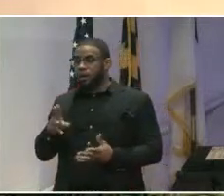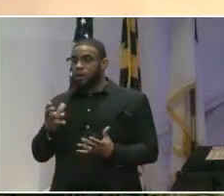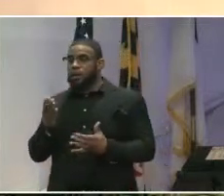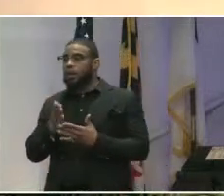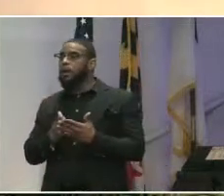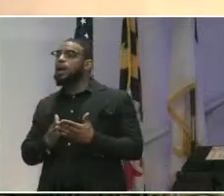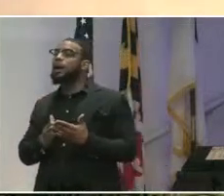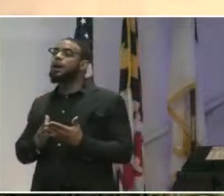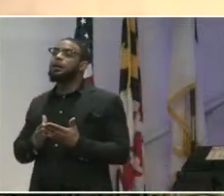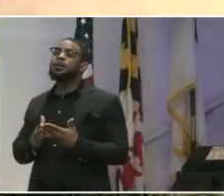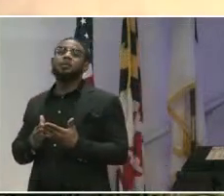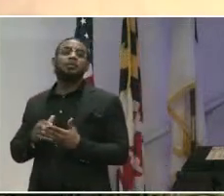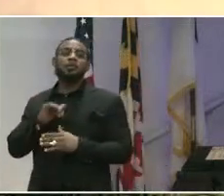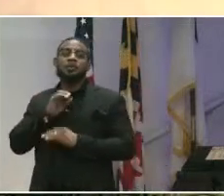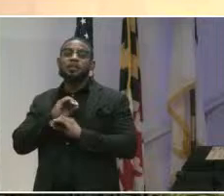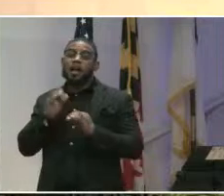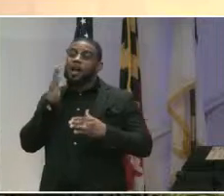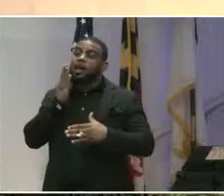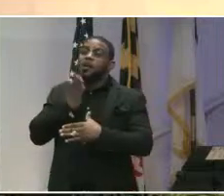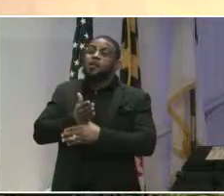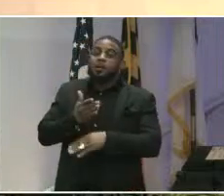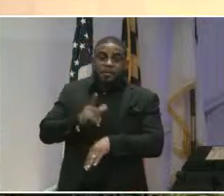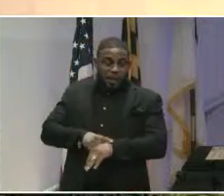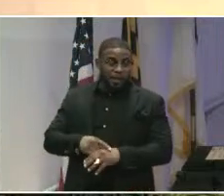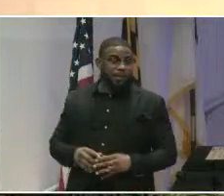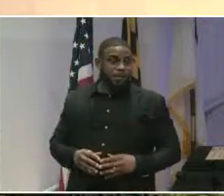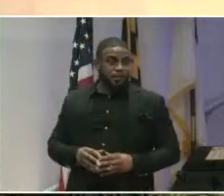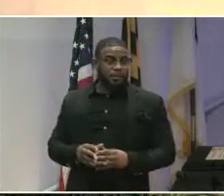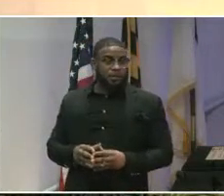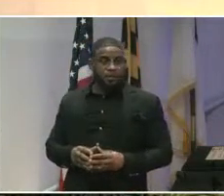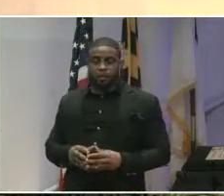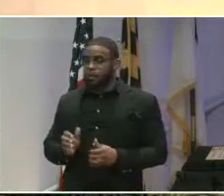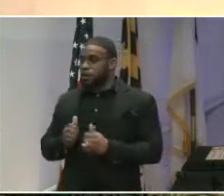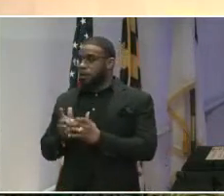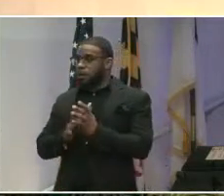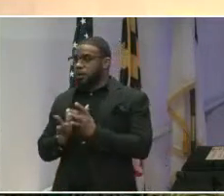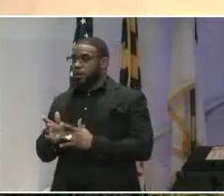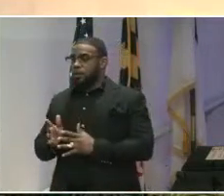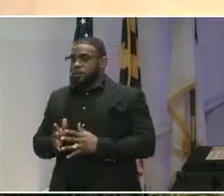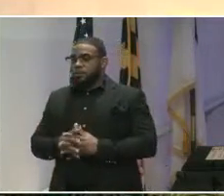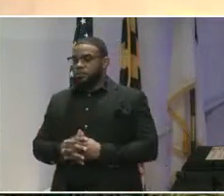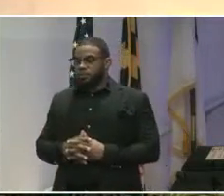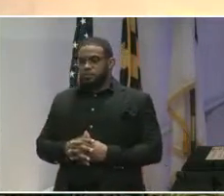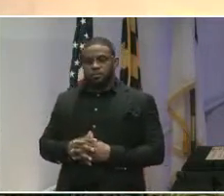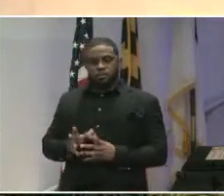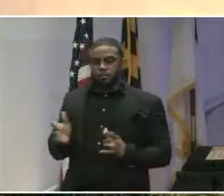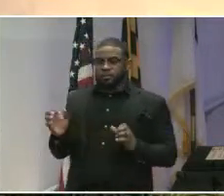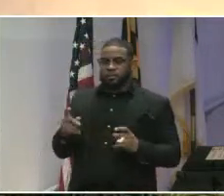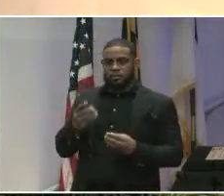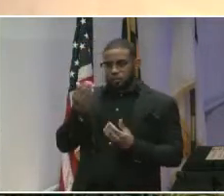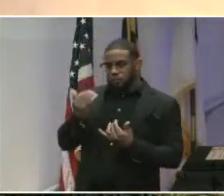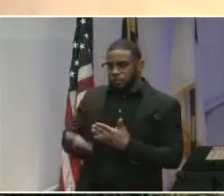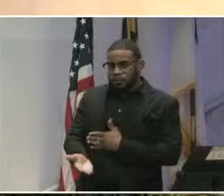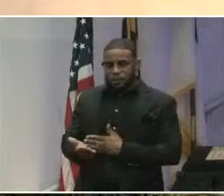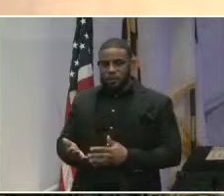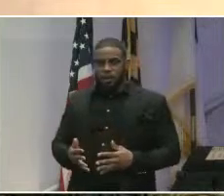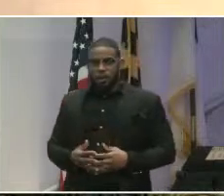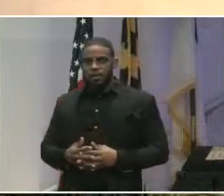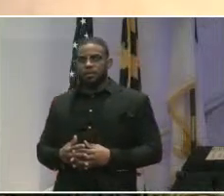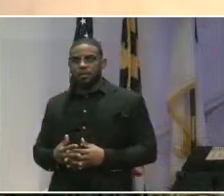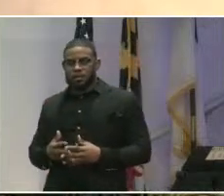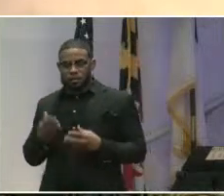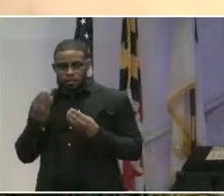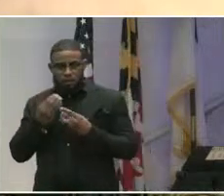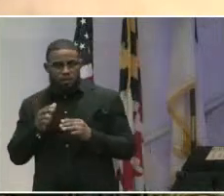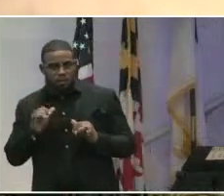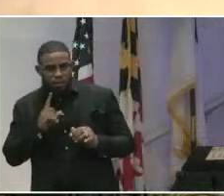some uninterrupted time with Jesus. And I came by this morning, to let you